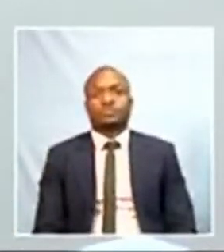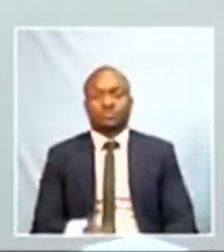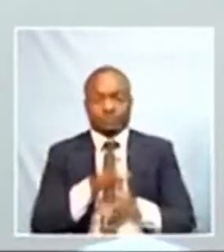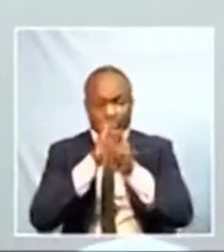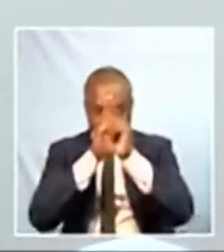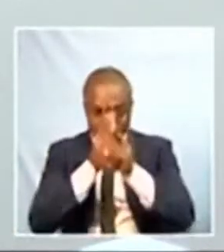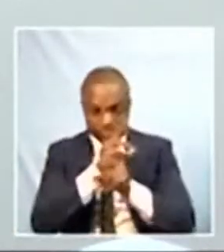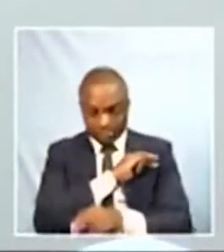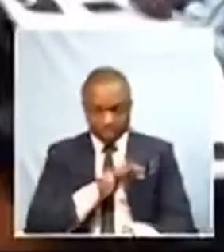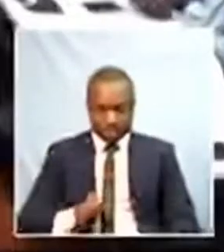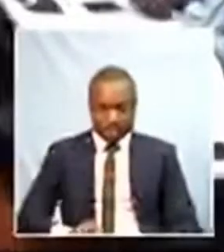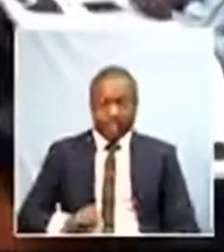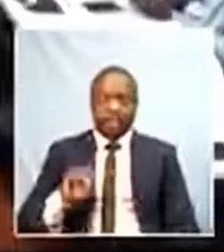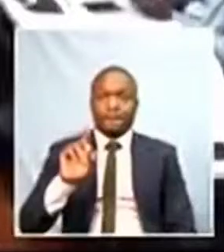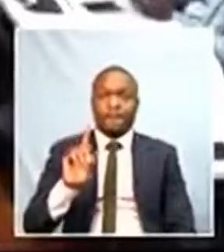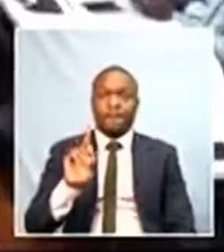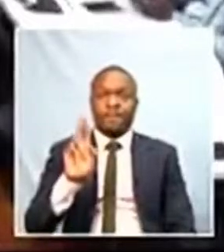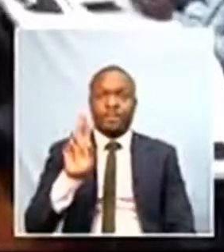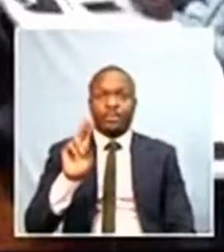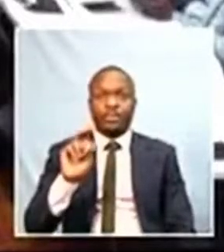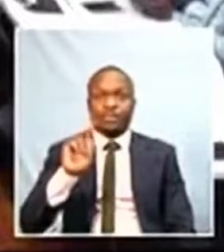Honorable Member for Dundumwezi.